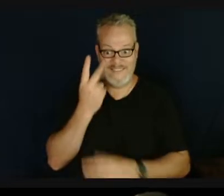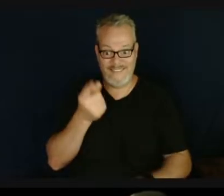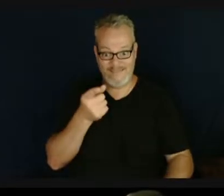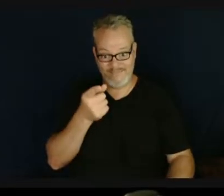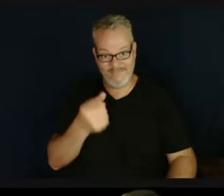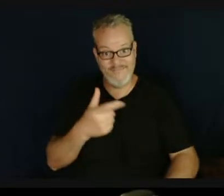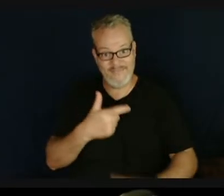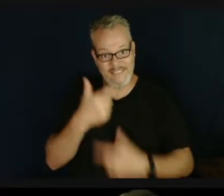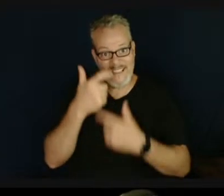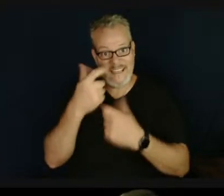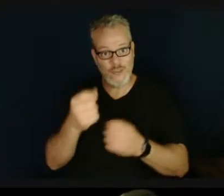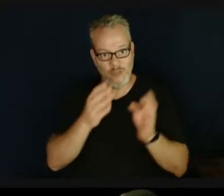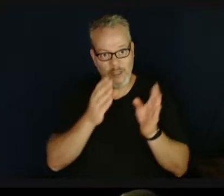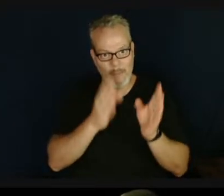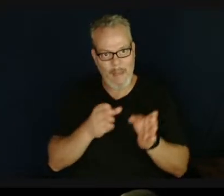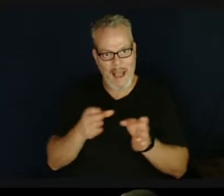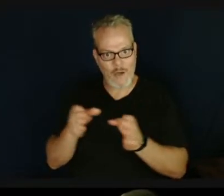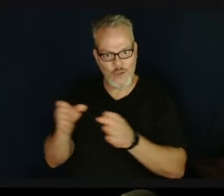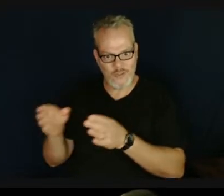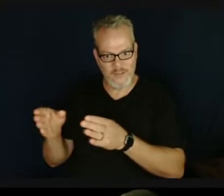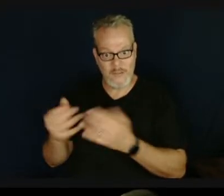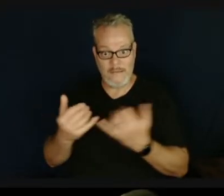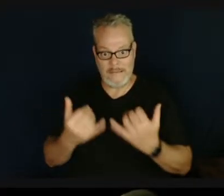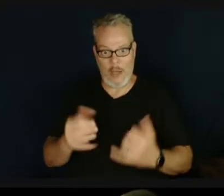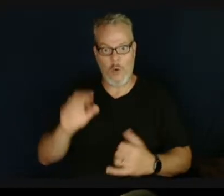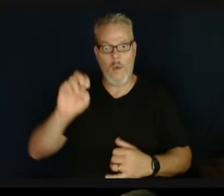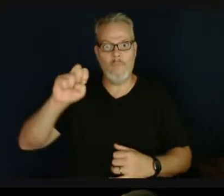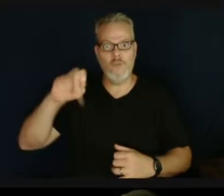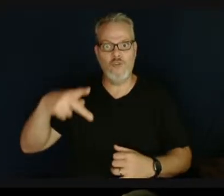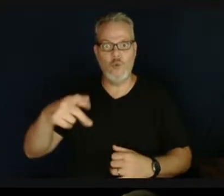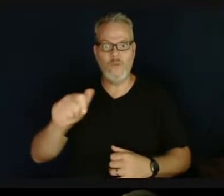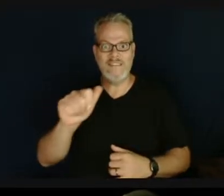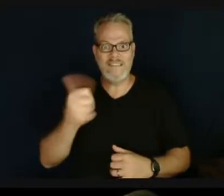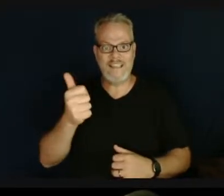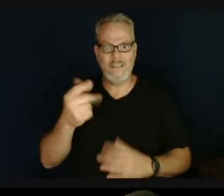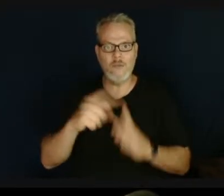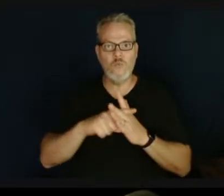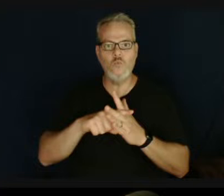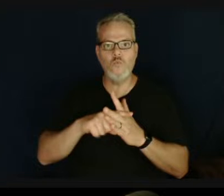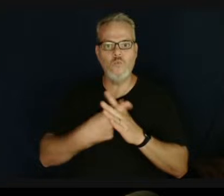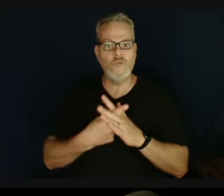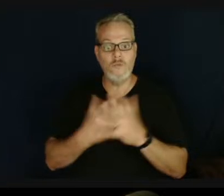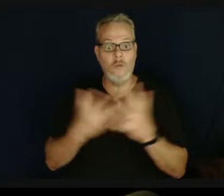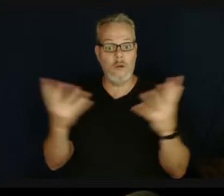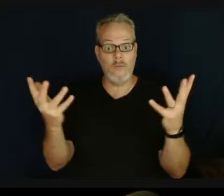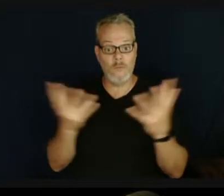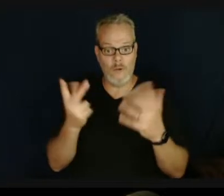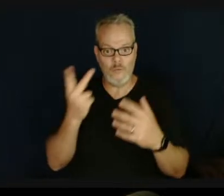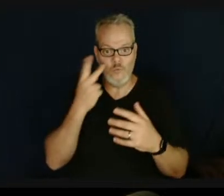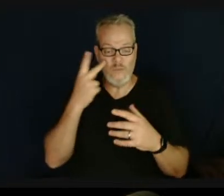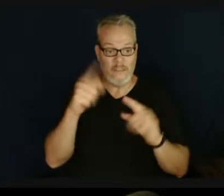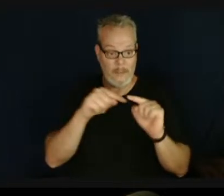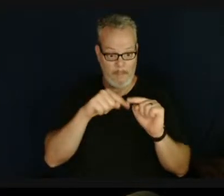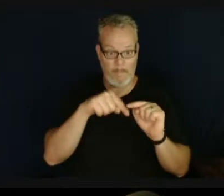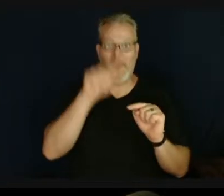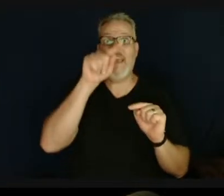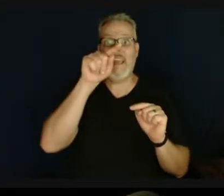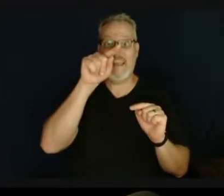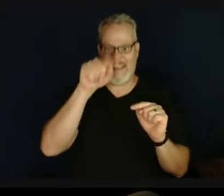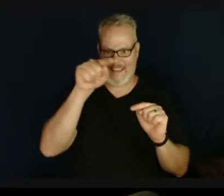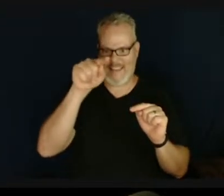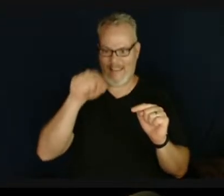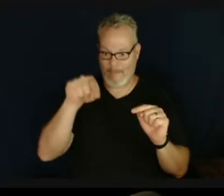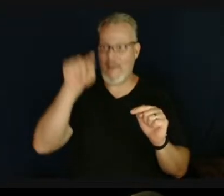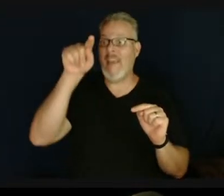interesting development of patterns. And so here, episode 10, we start to see a peak. And actually, this one has a second peak there.